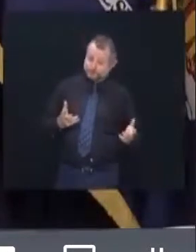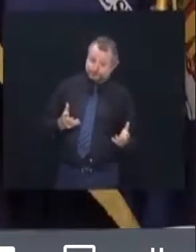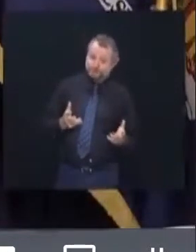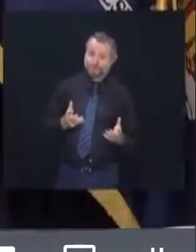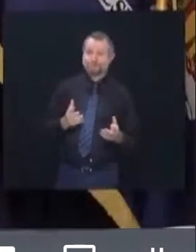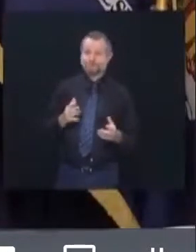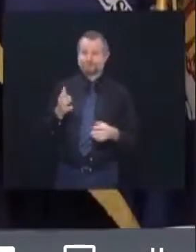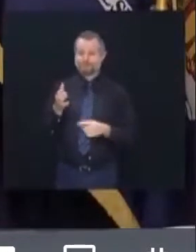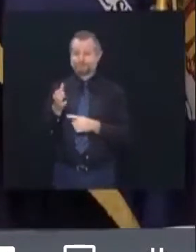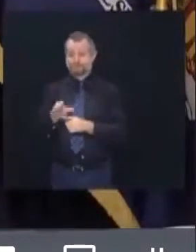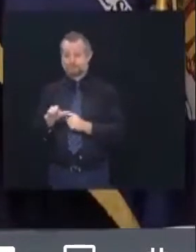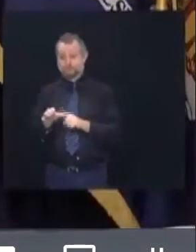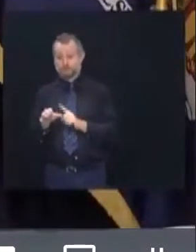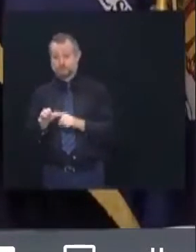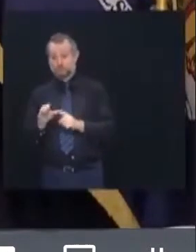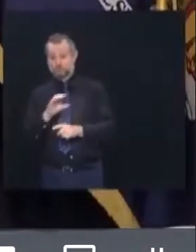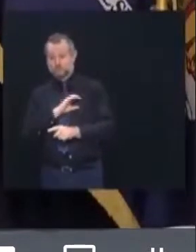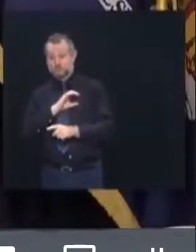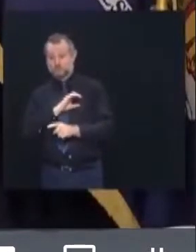in that matter